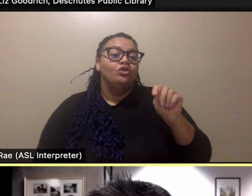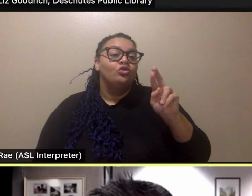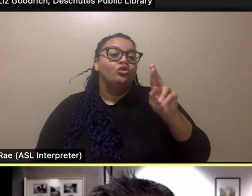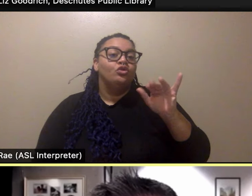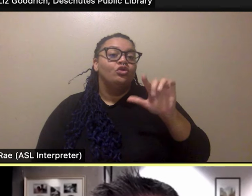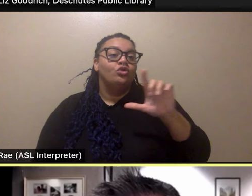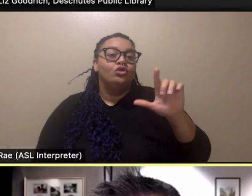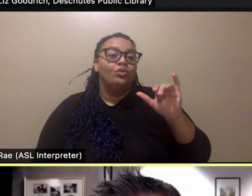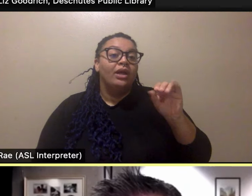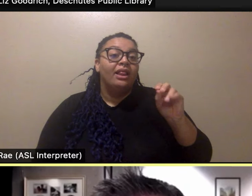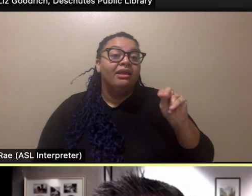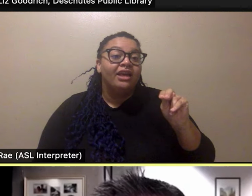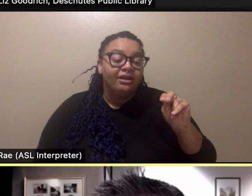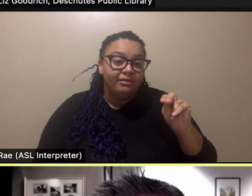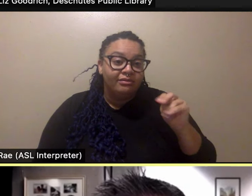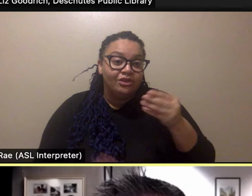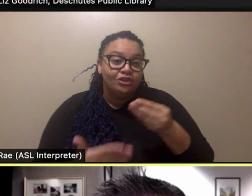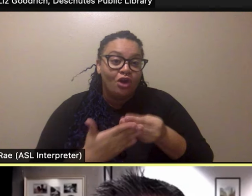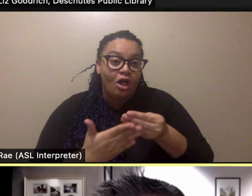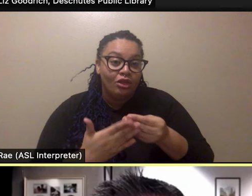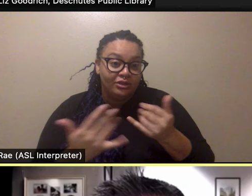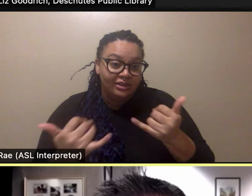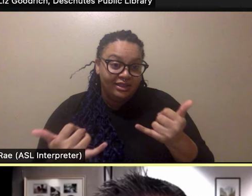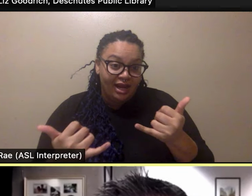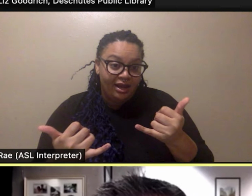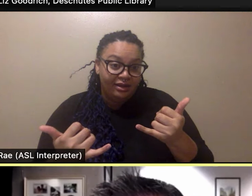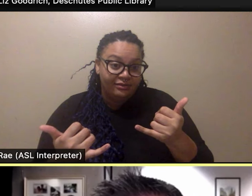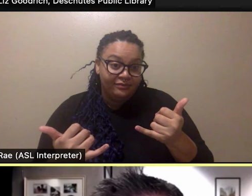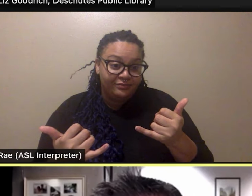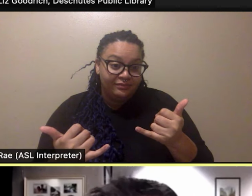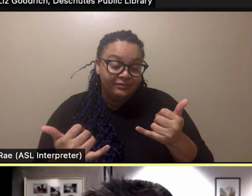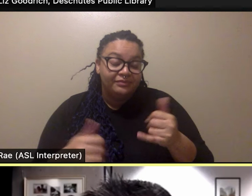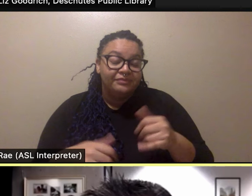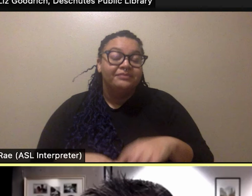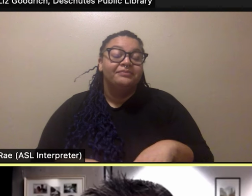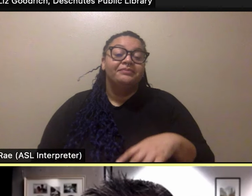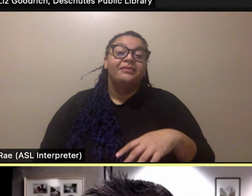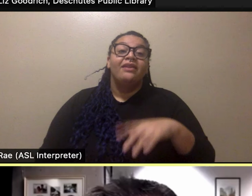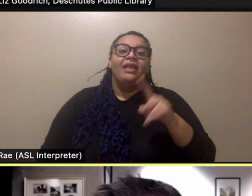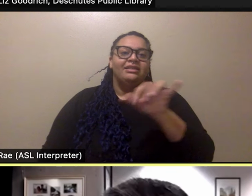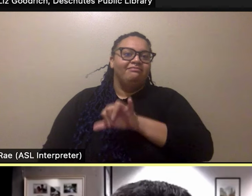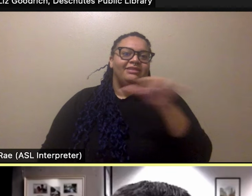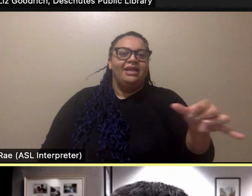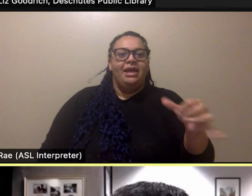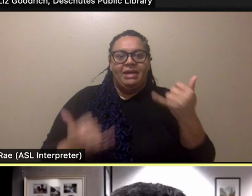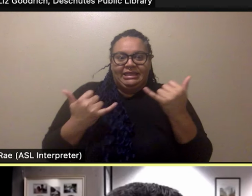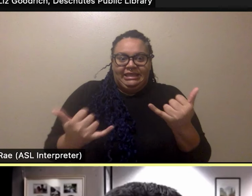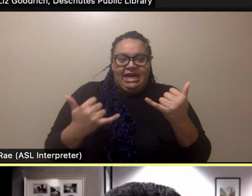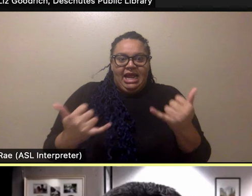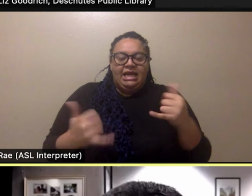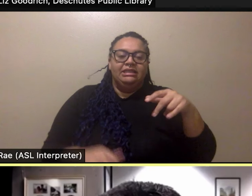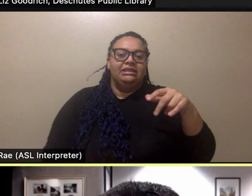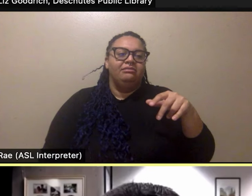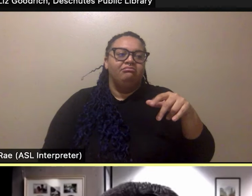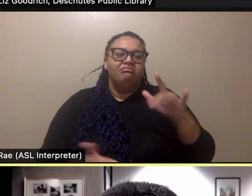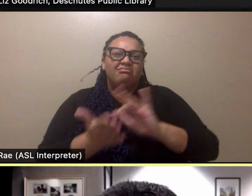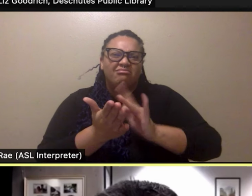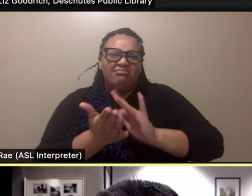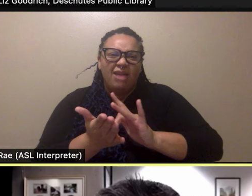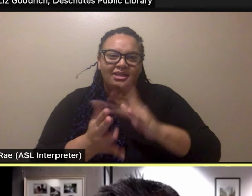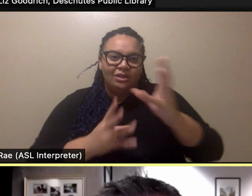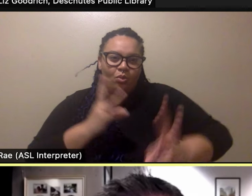today. That would be approximately the valuation today of the global pharmaceutical industry. That's how powerful it was. Not just the